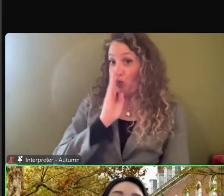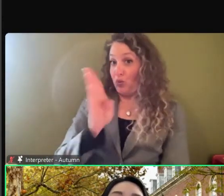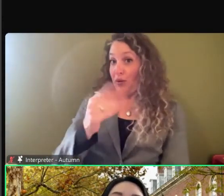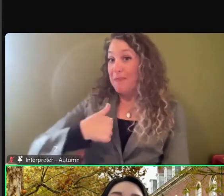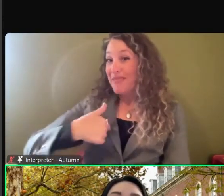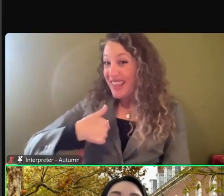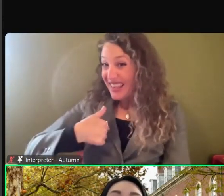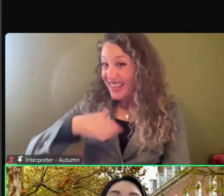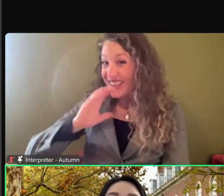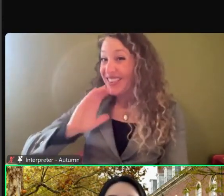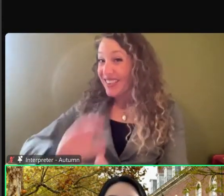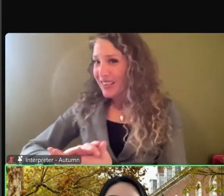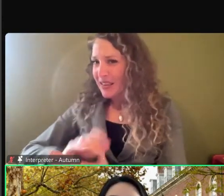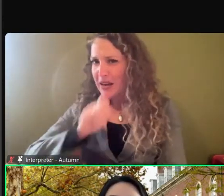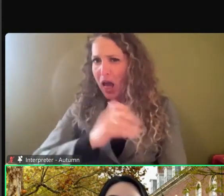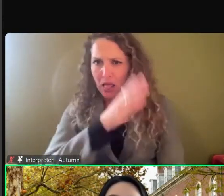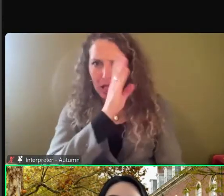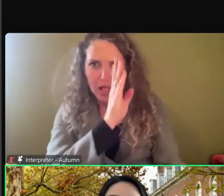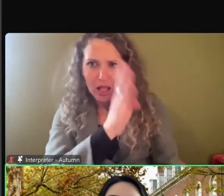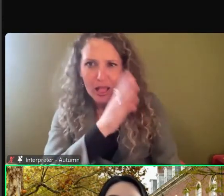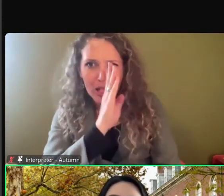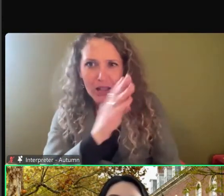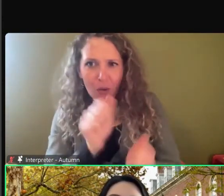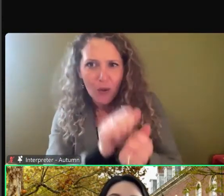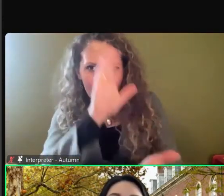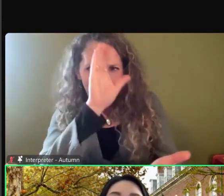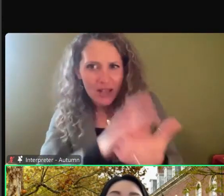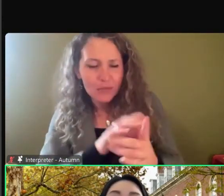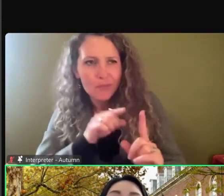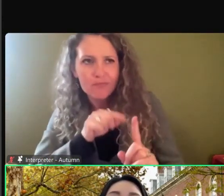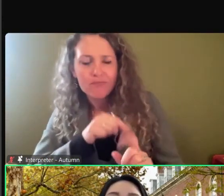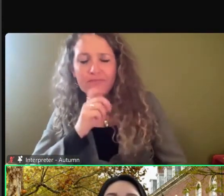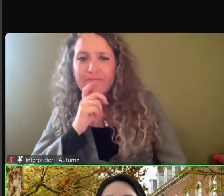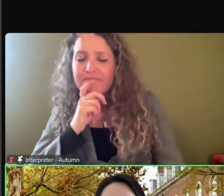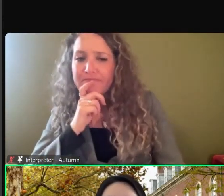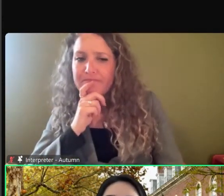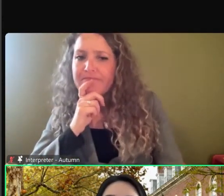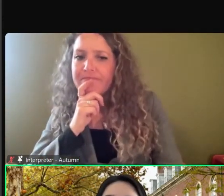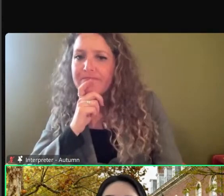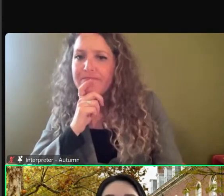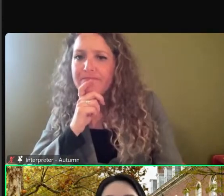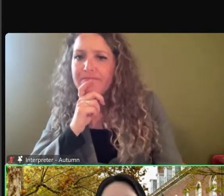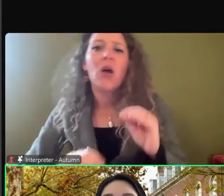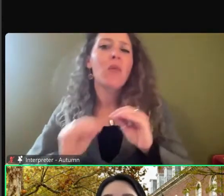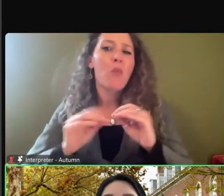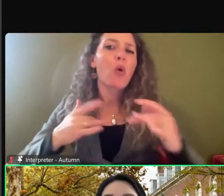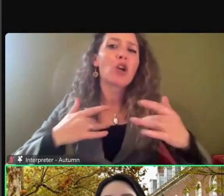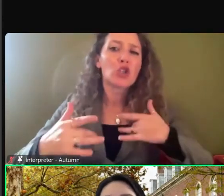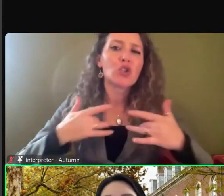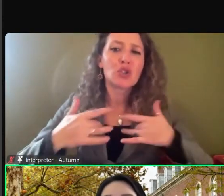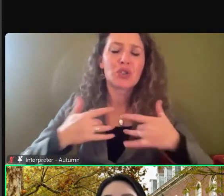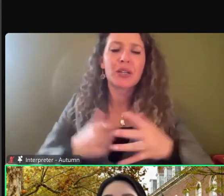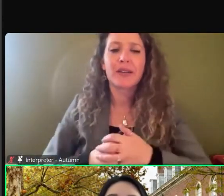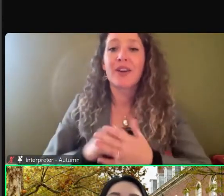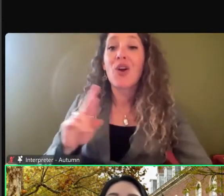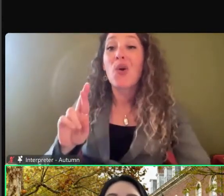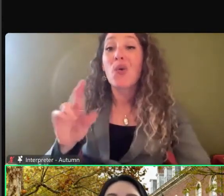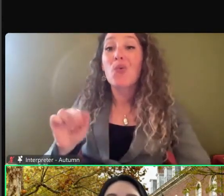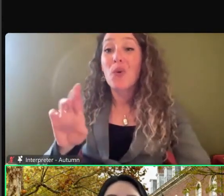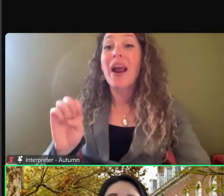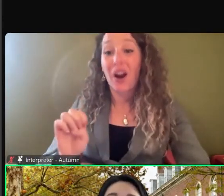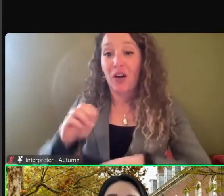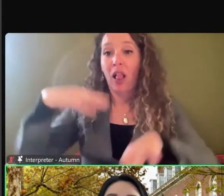directly addressing my husband. Even more concerning, they rarely provided